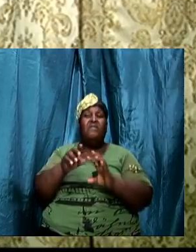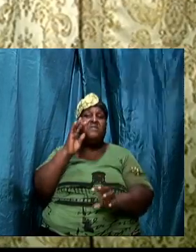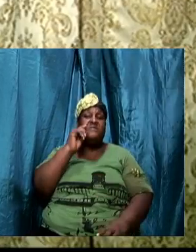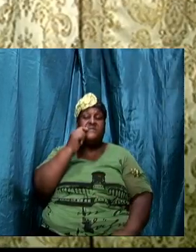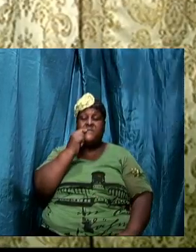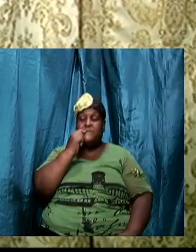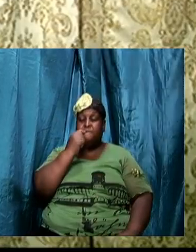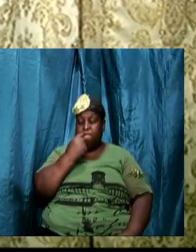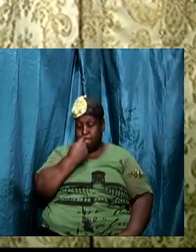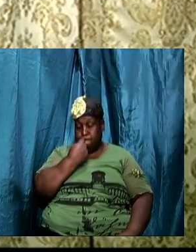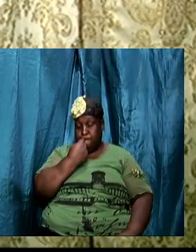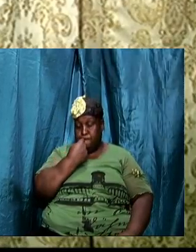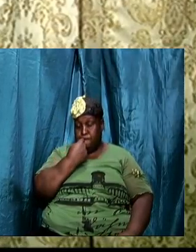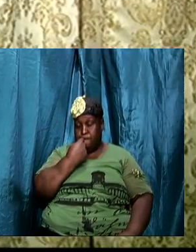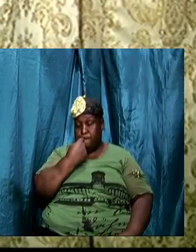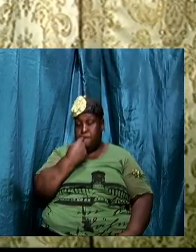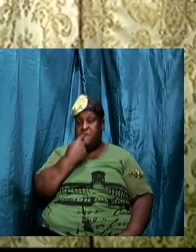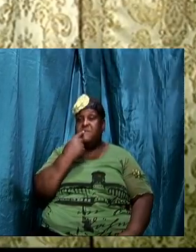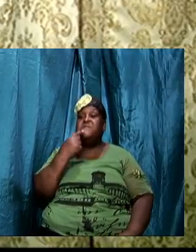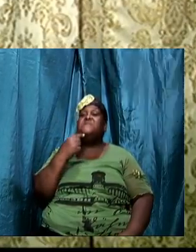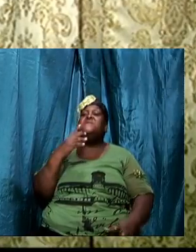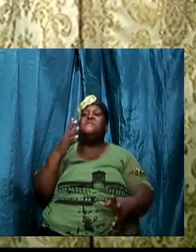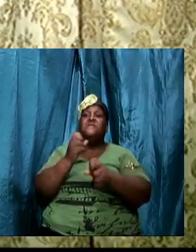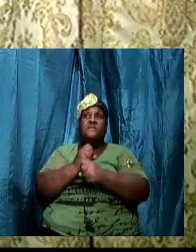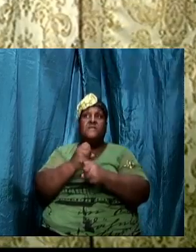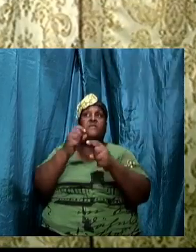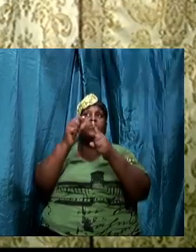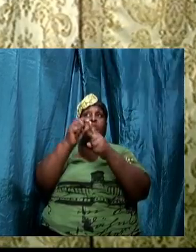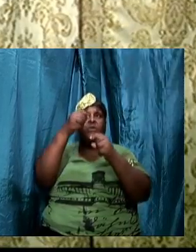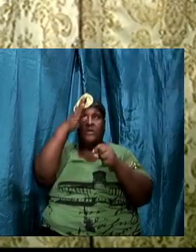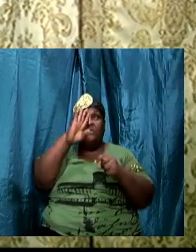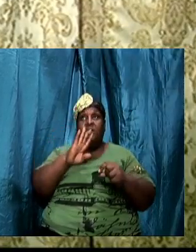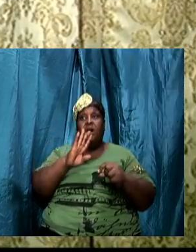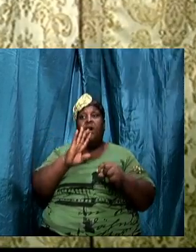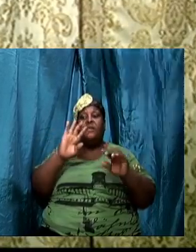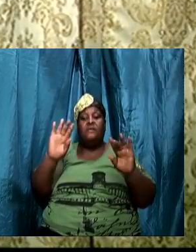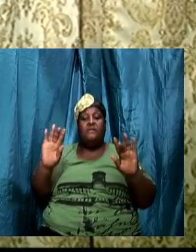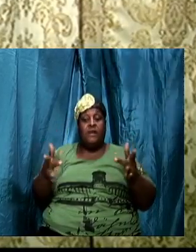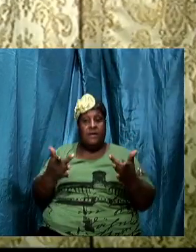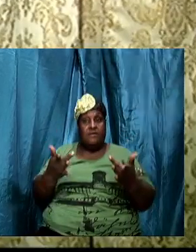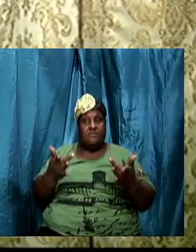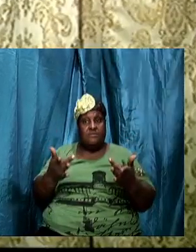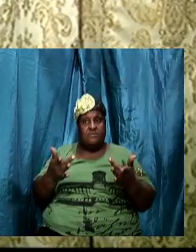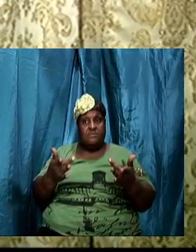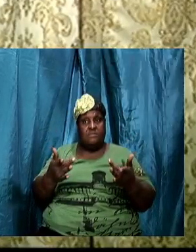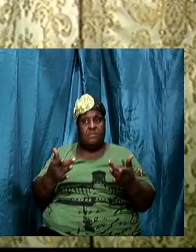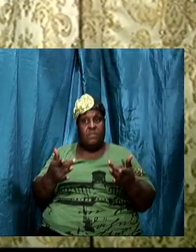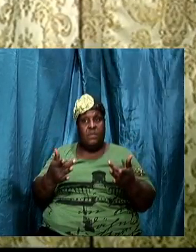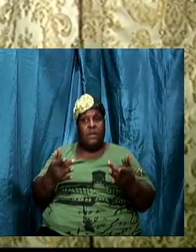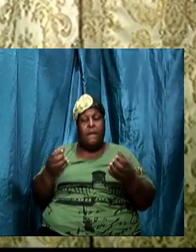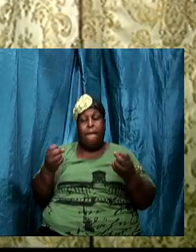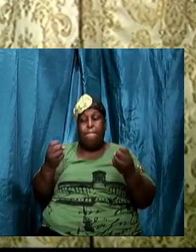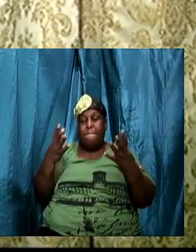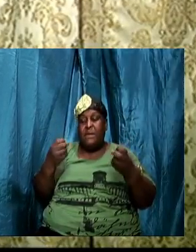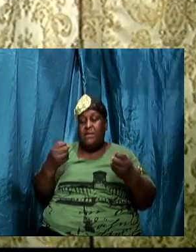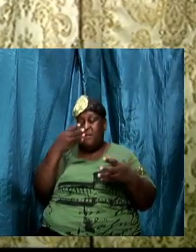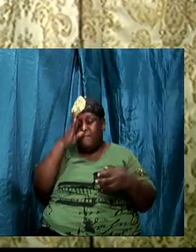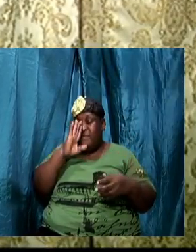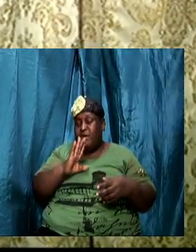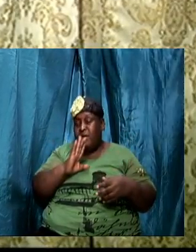repercussion of treating the word of God lightly. Many of